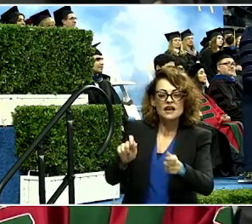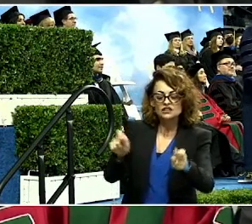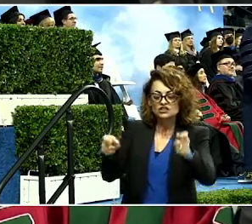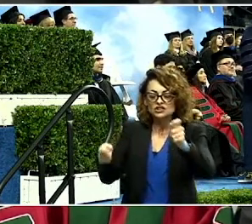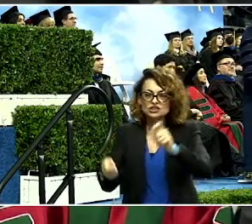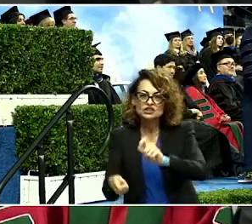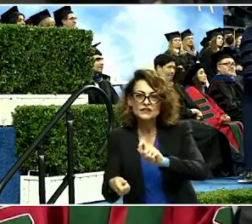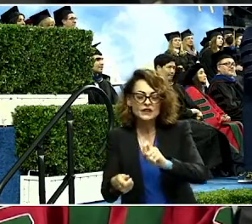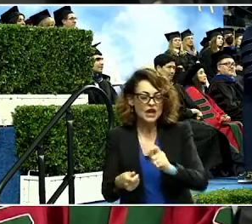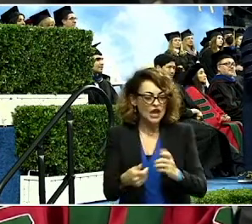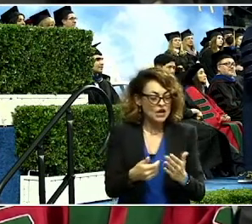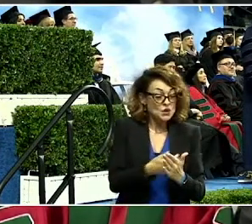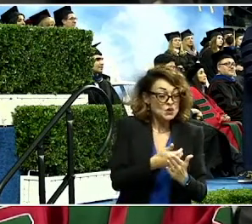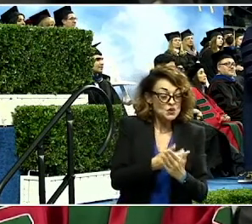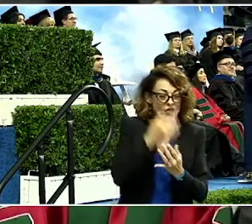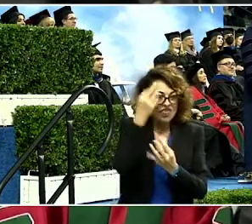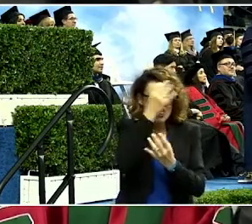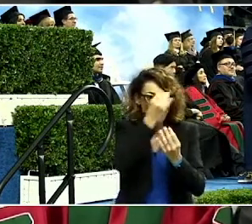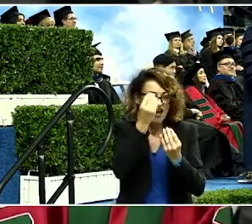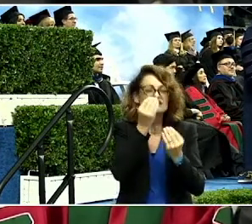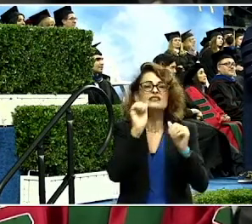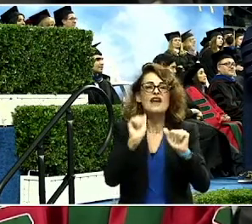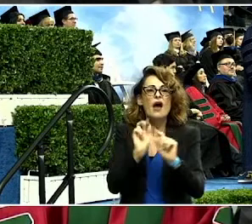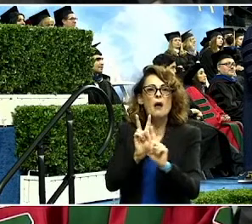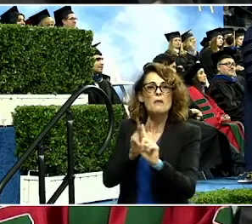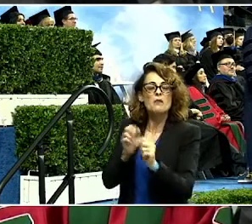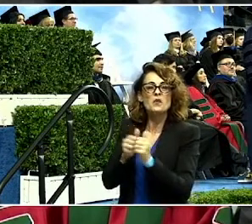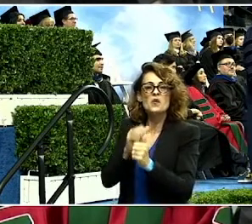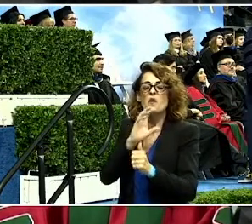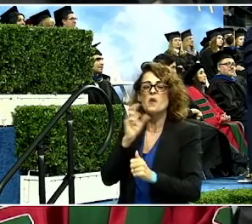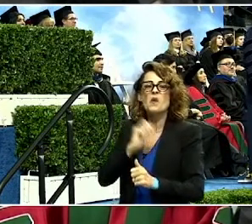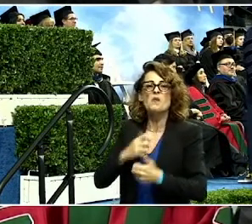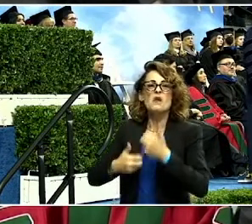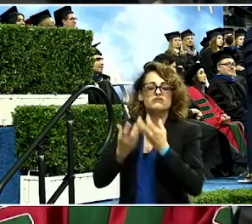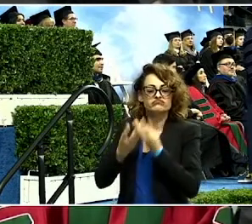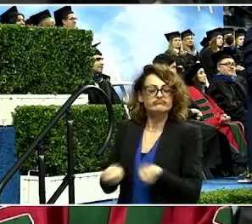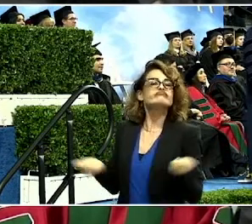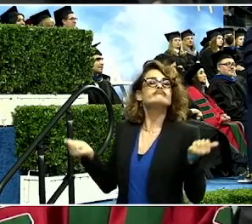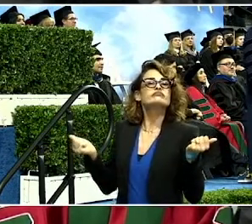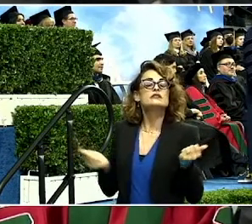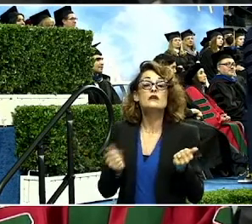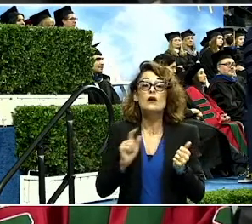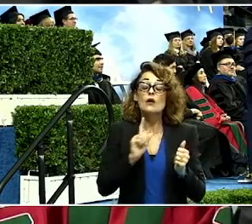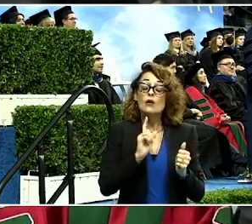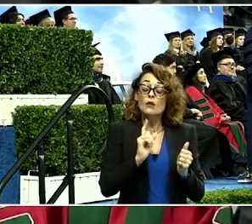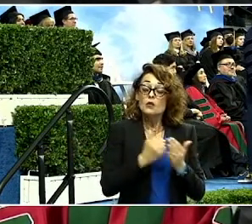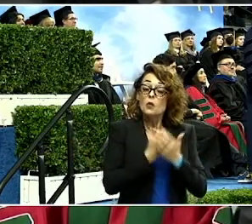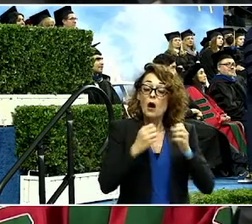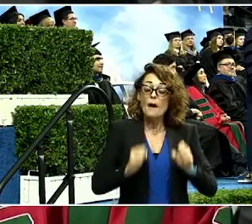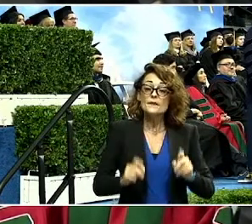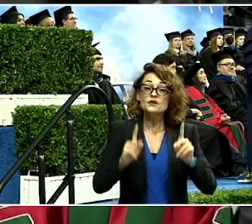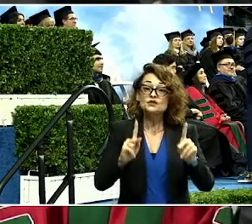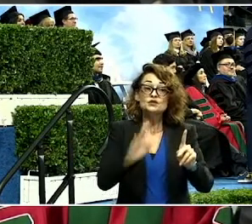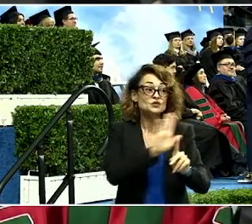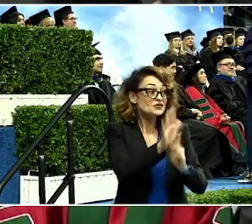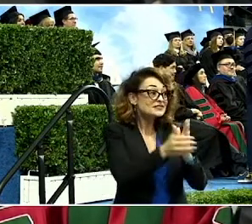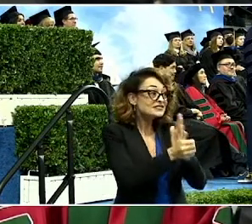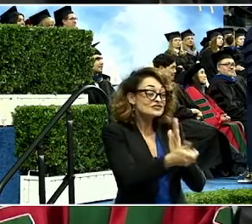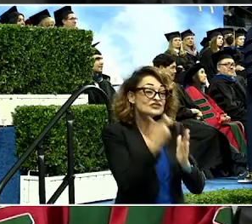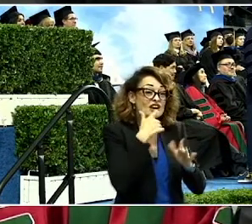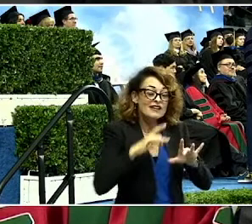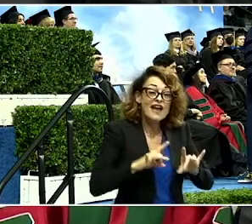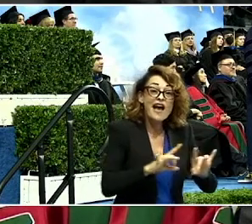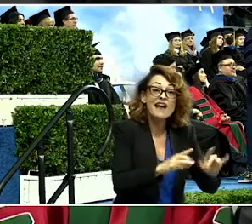applied to old problems. So this very volatile world we're living in now actually gives you opportunities with the skills you've gained here at